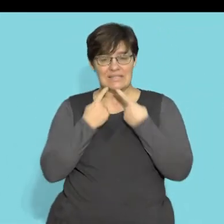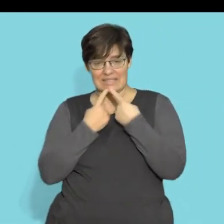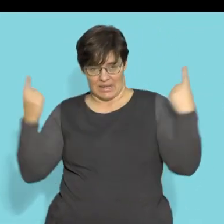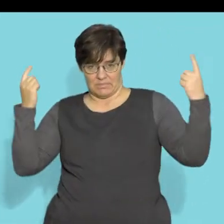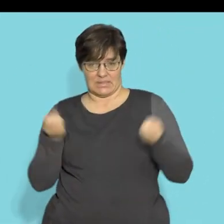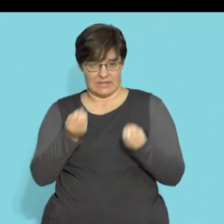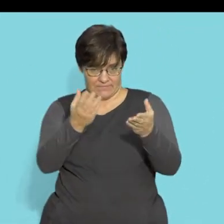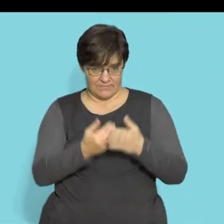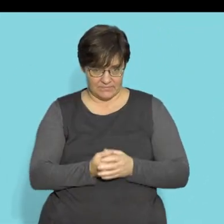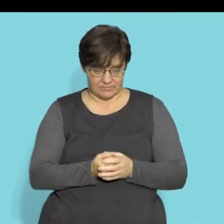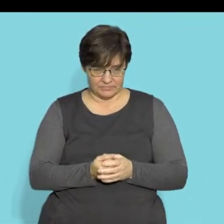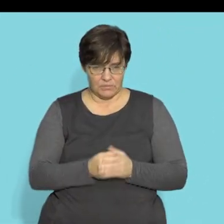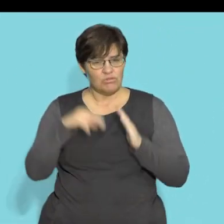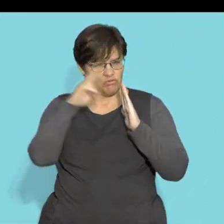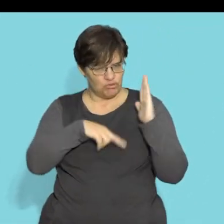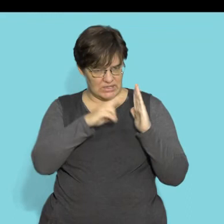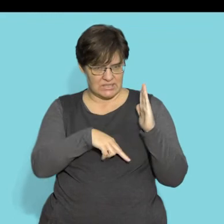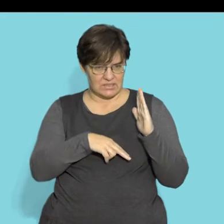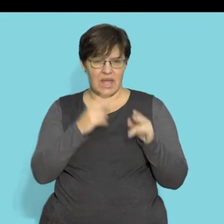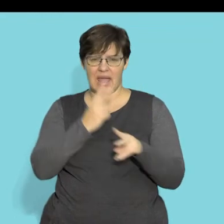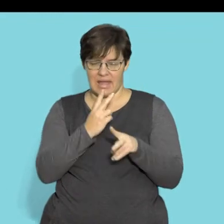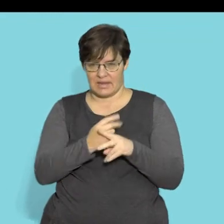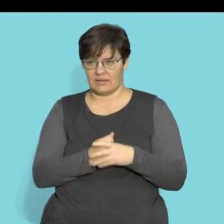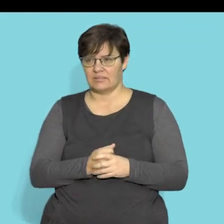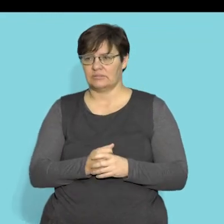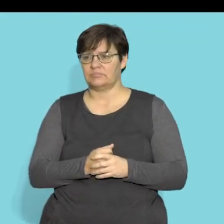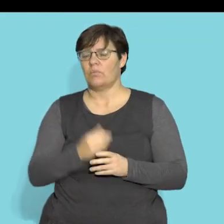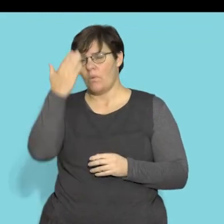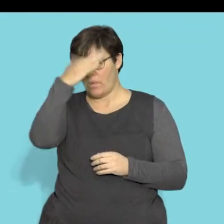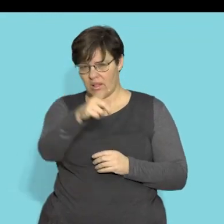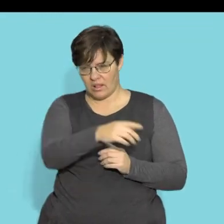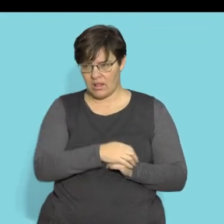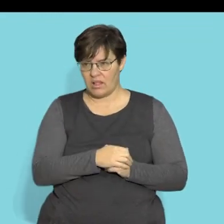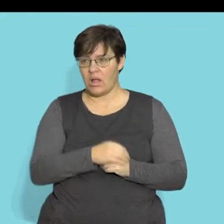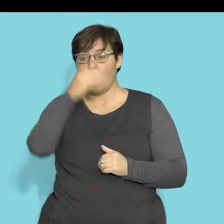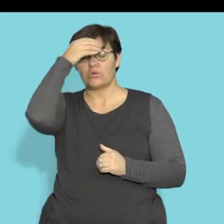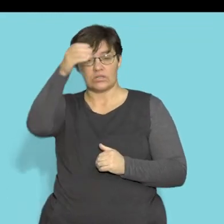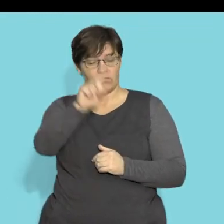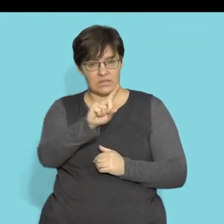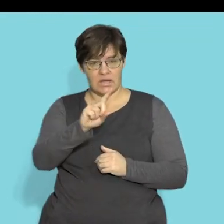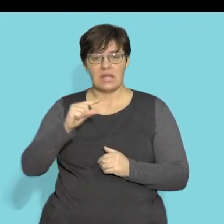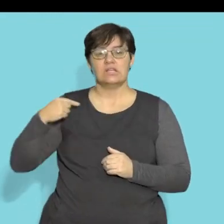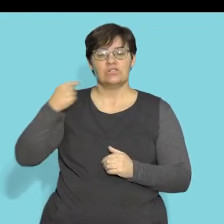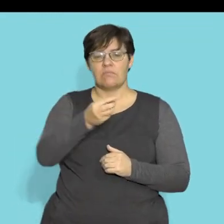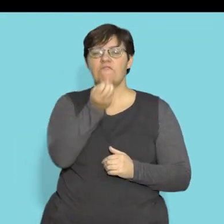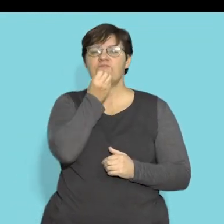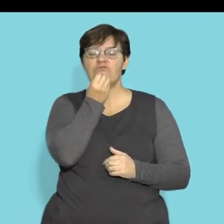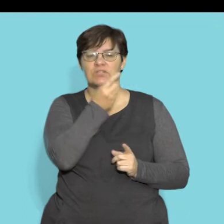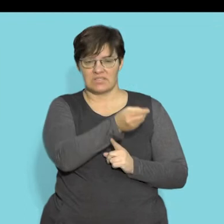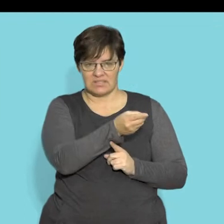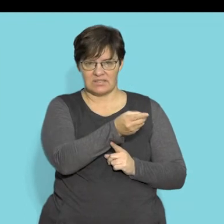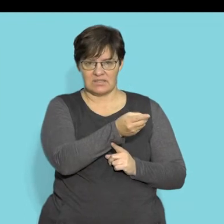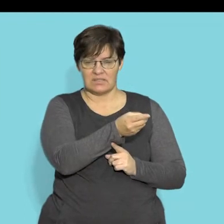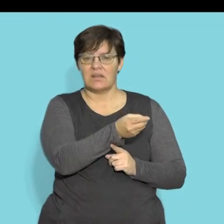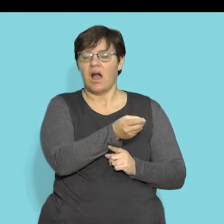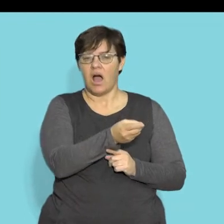been given. It's important to read that once more. Again, we know that the concept here is that genetically modified organisms as